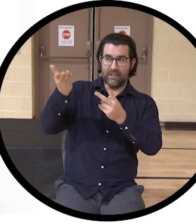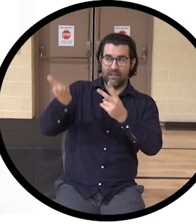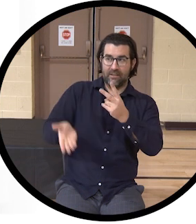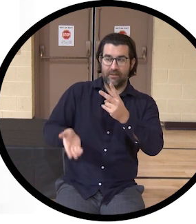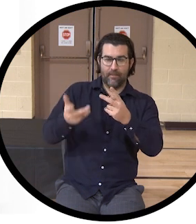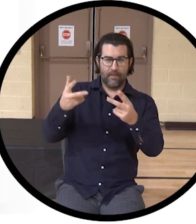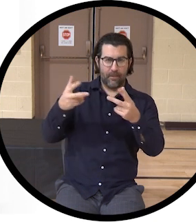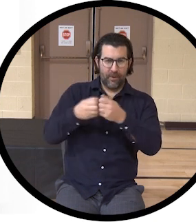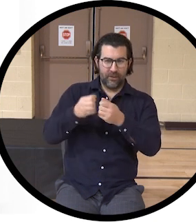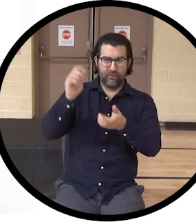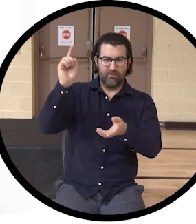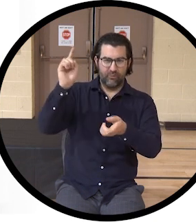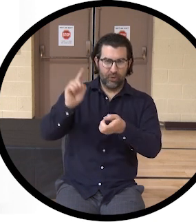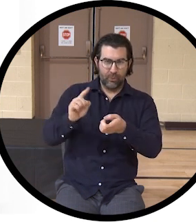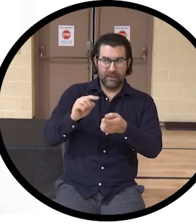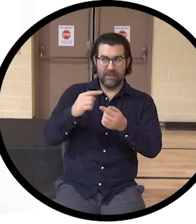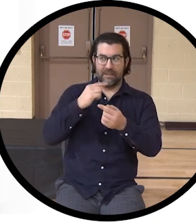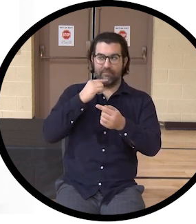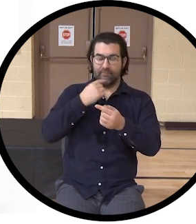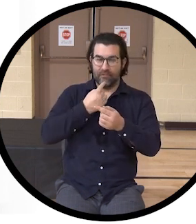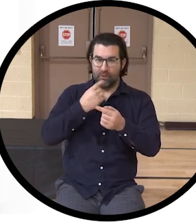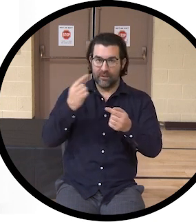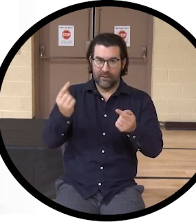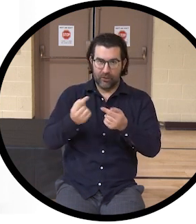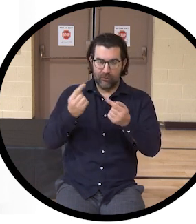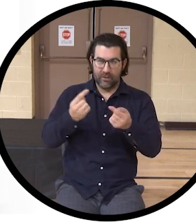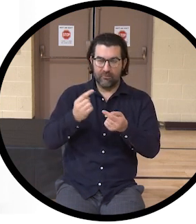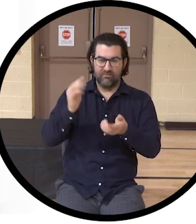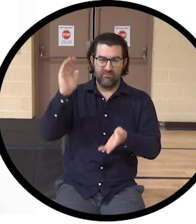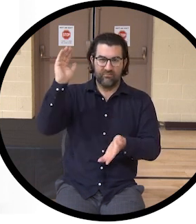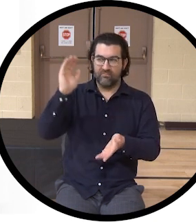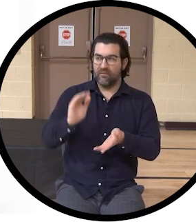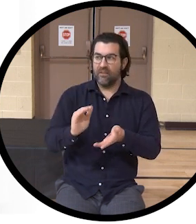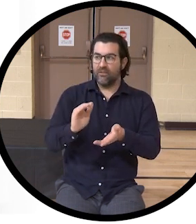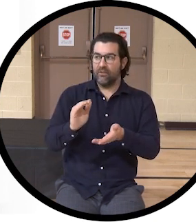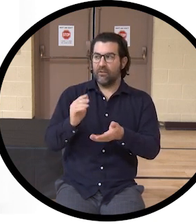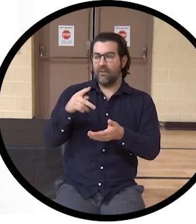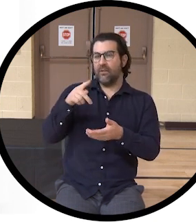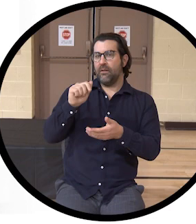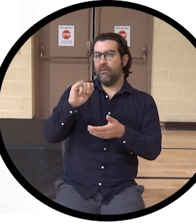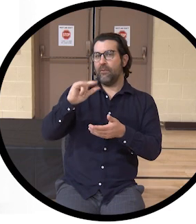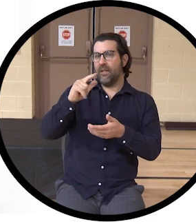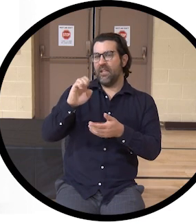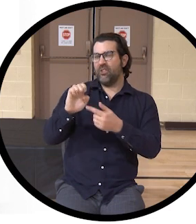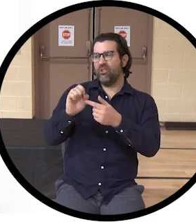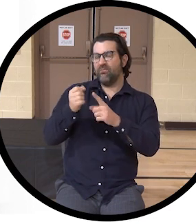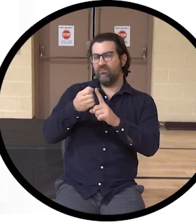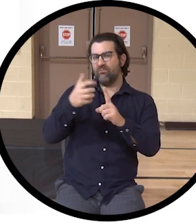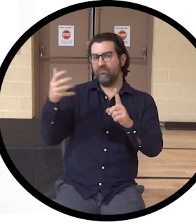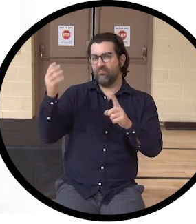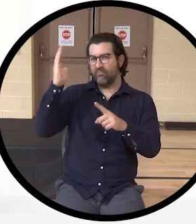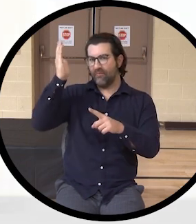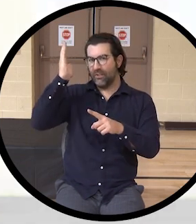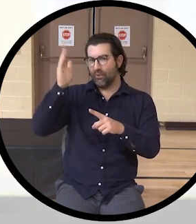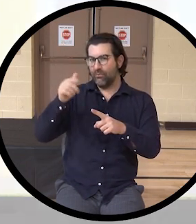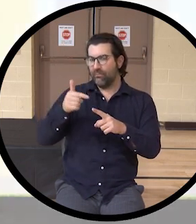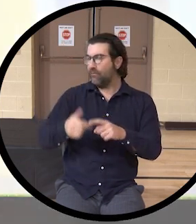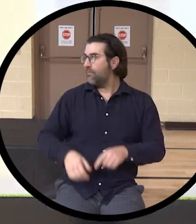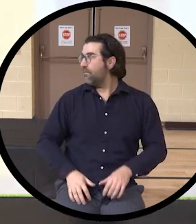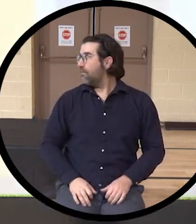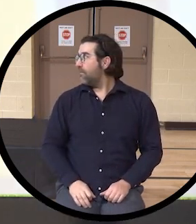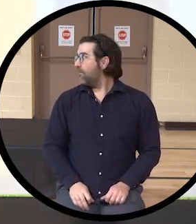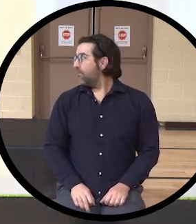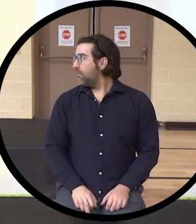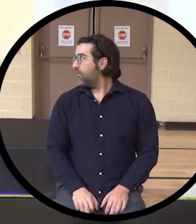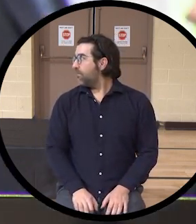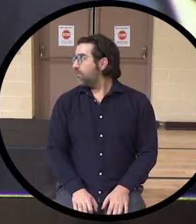crashes and especially reduce the severity of crashes. And Paige is going to talk a little bit more about that in the presentation now.